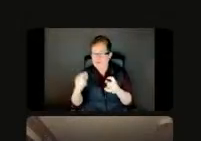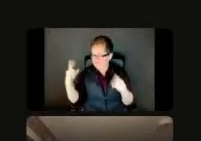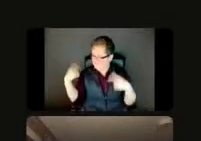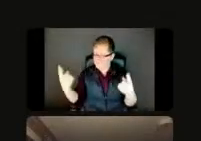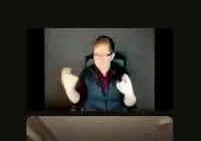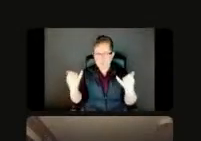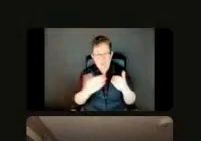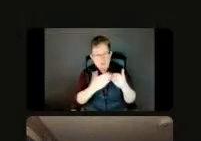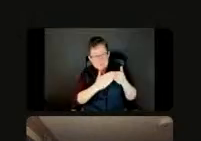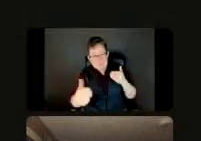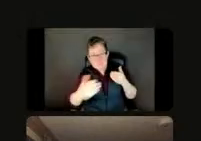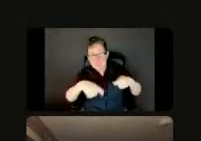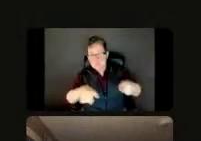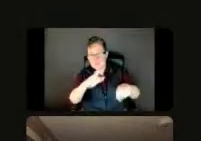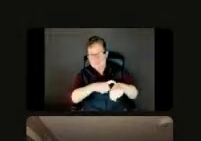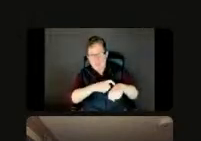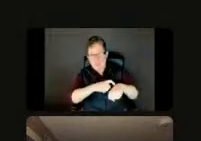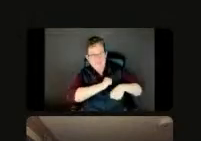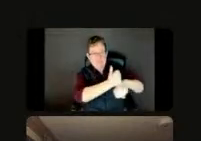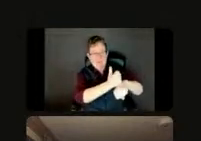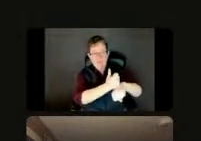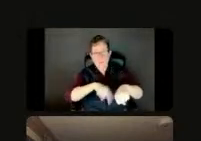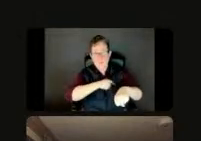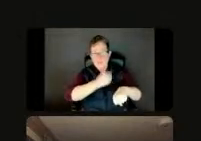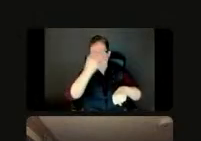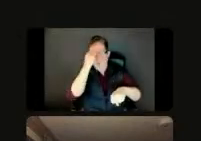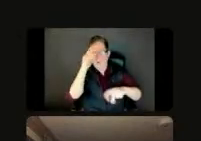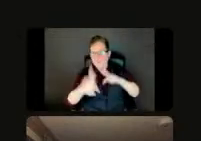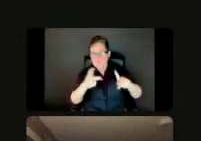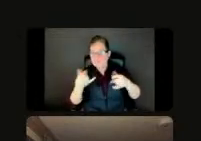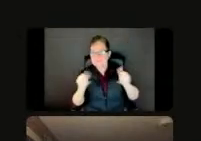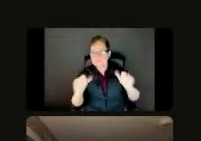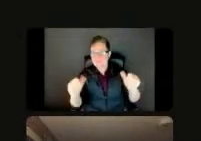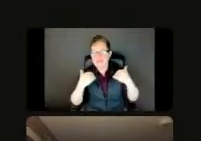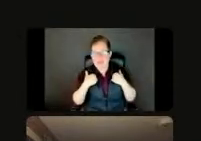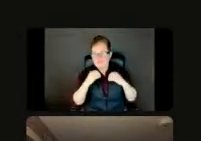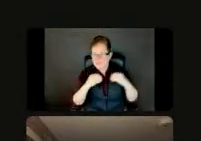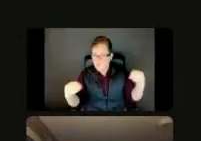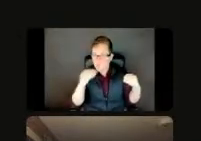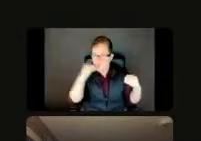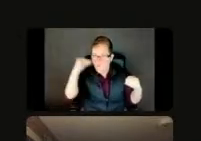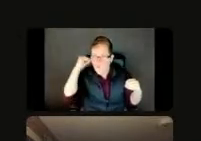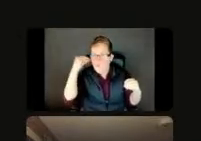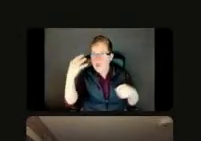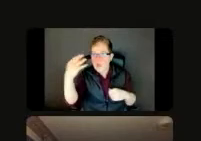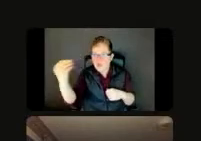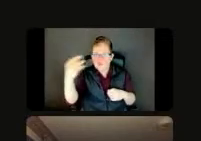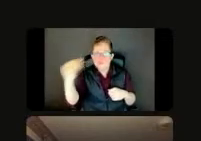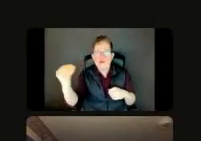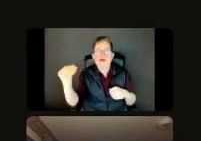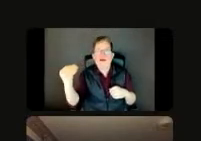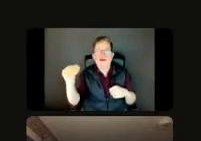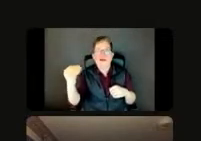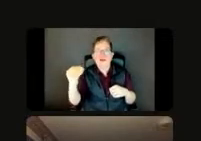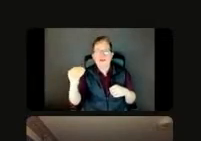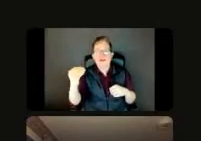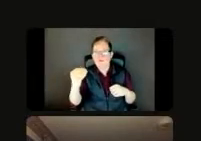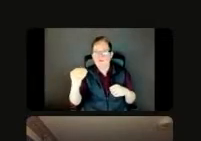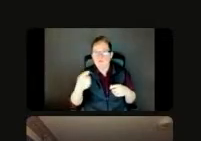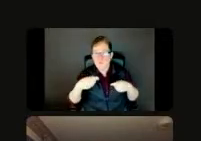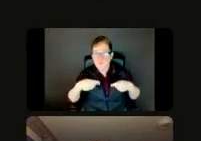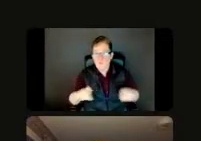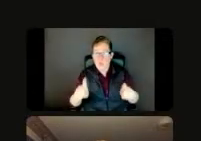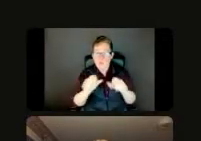this period of time. We know that there will be people who are outdoors while we continue to